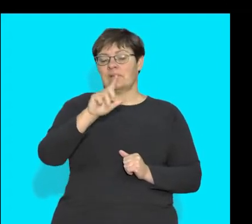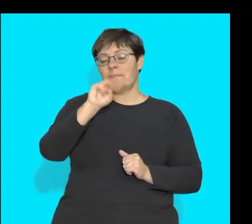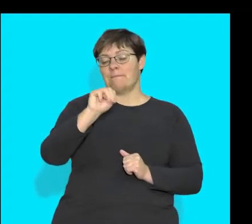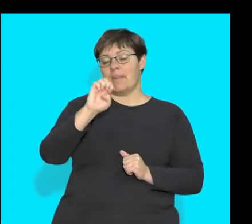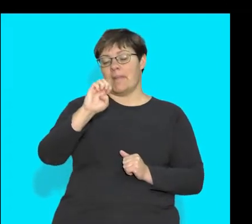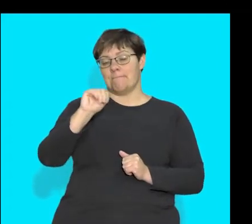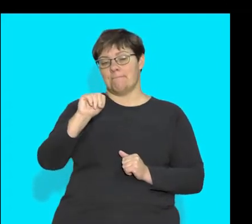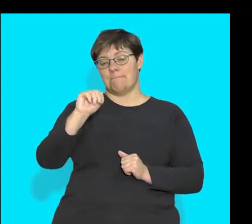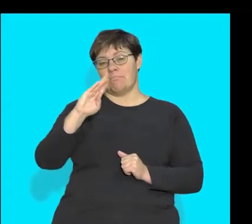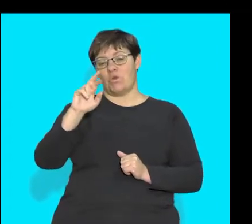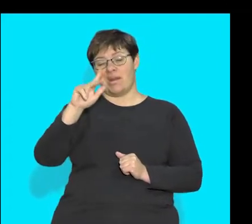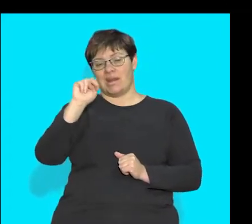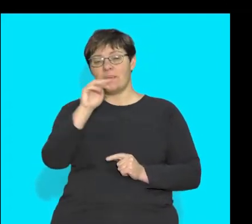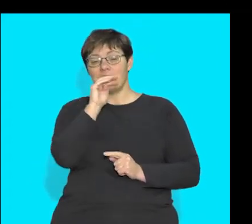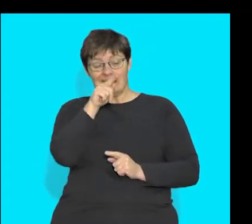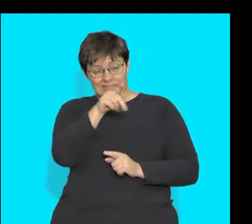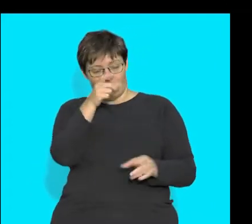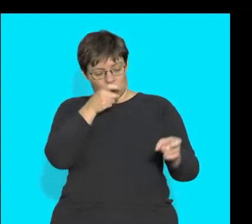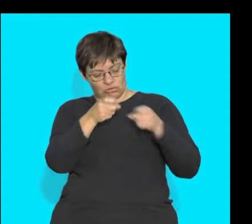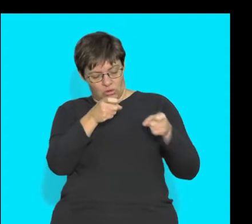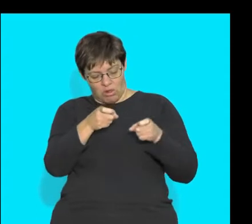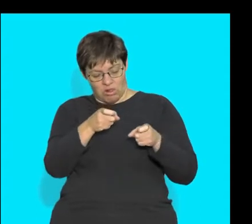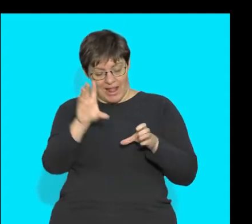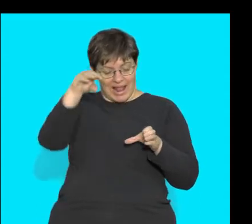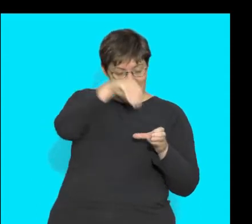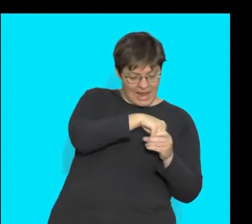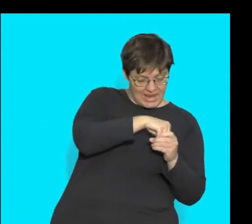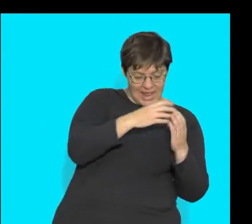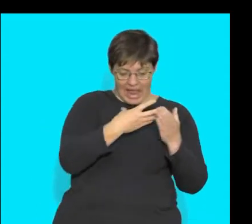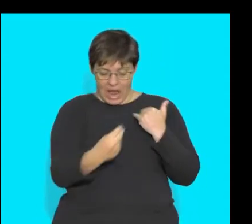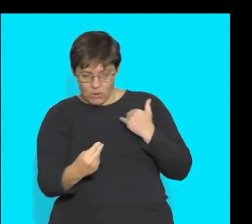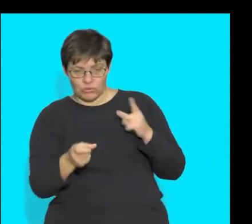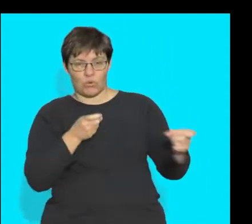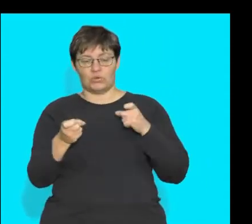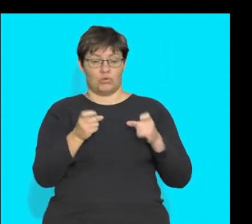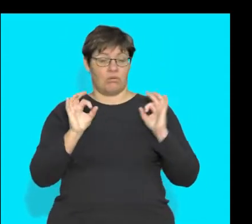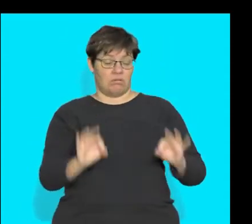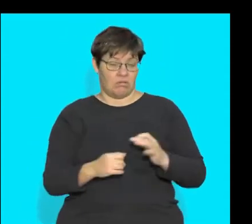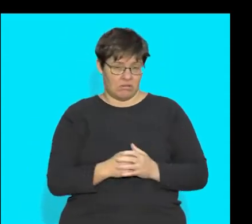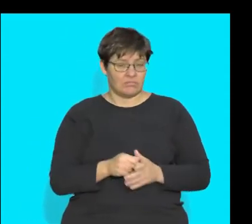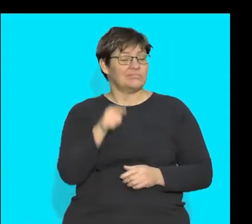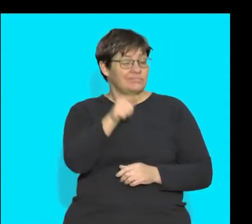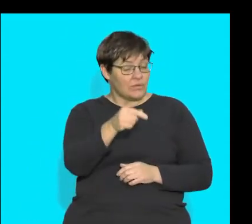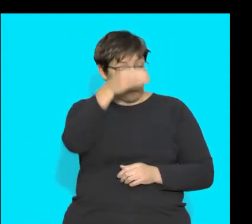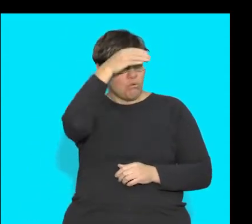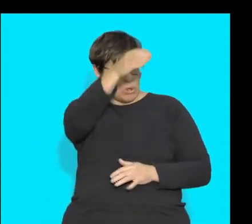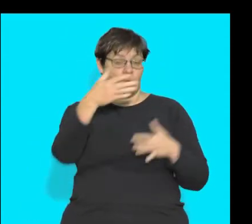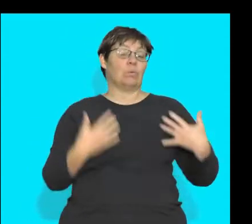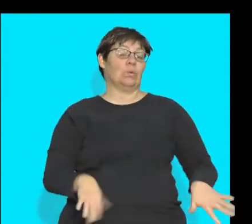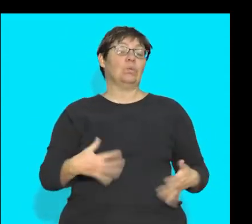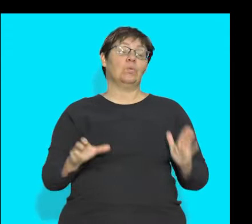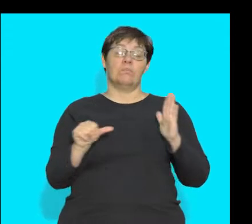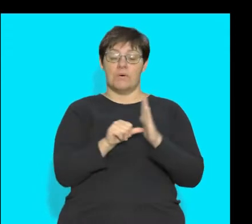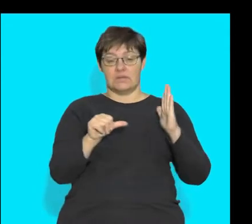controls what is going to move in and what is going to move out. That's a really important concept when